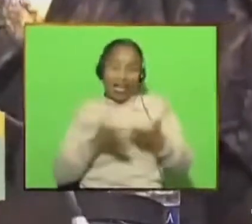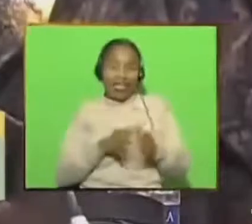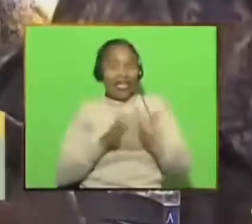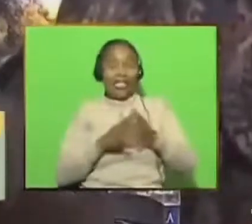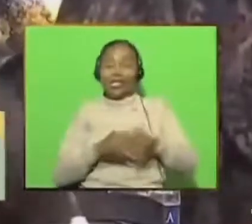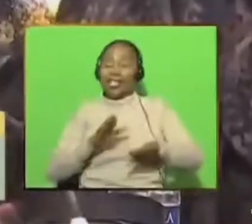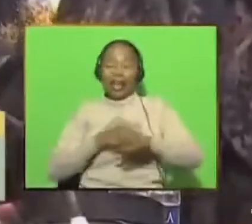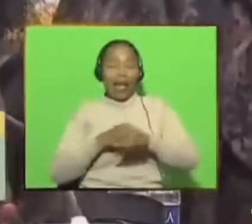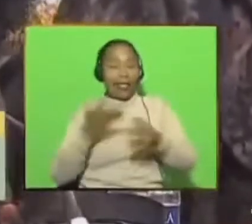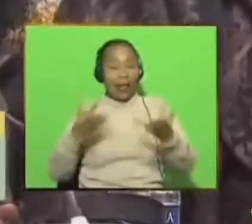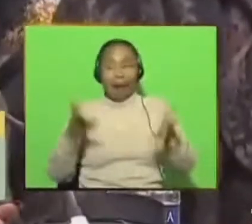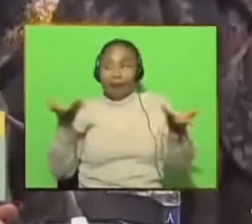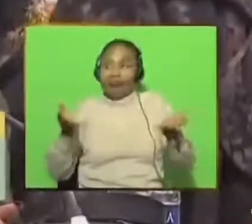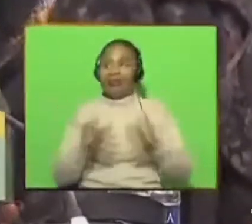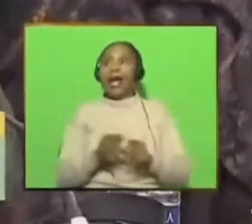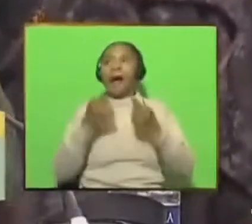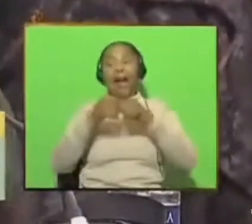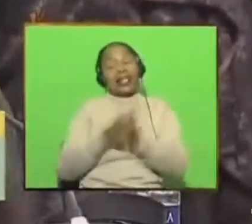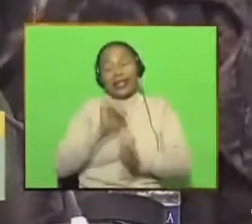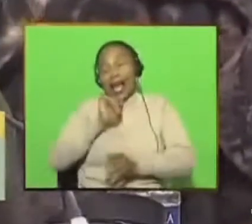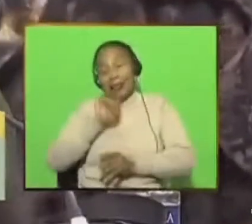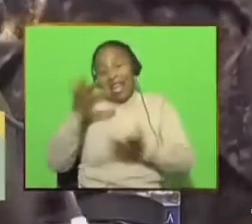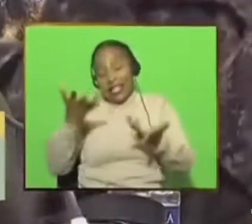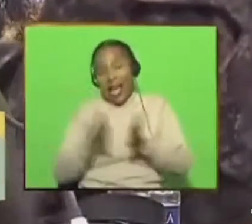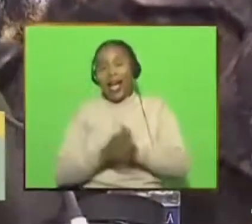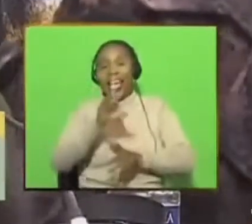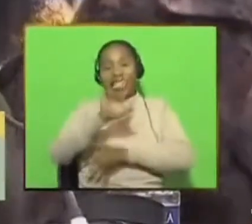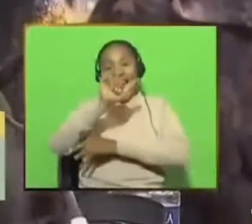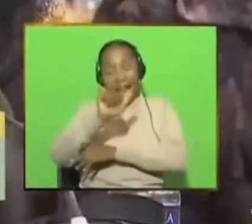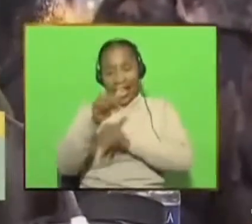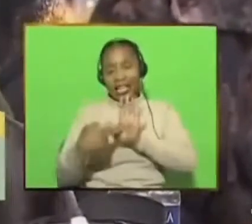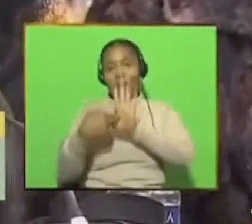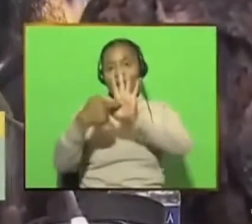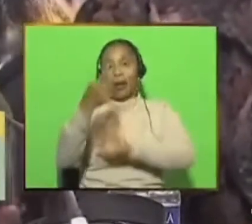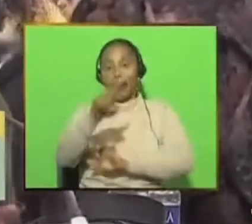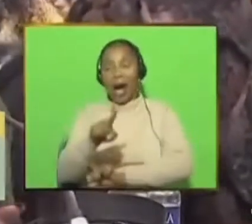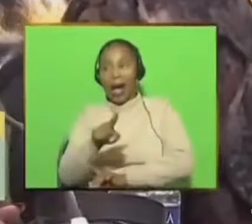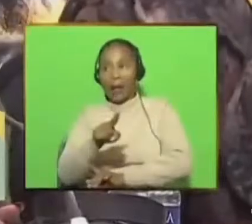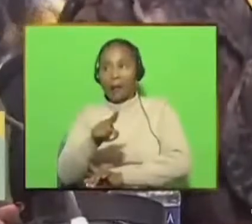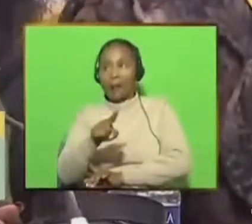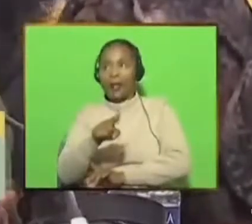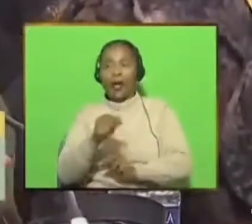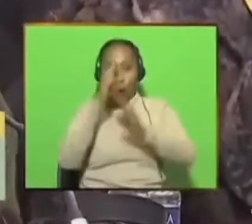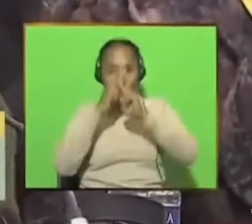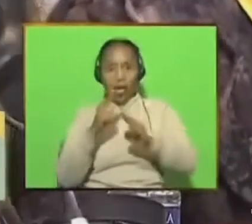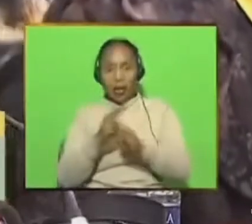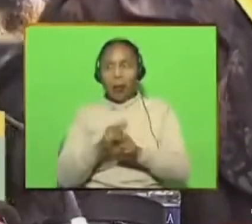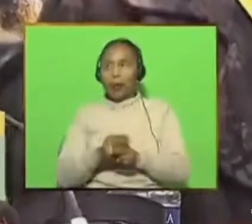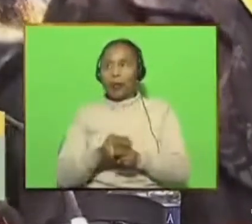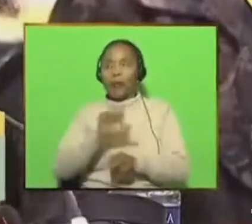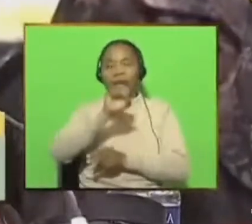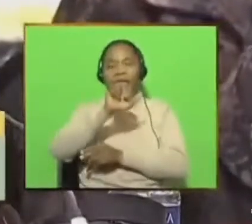by the President of ATM, Vuyo Zungula. Thank you. Thank you. Thank you. Chief Justice.